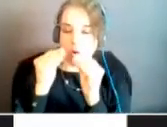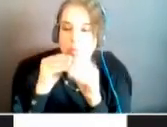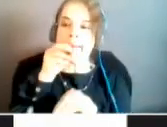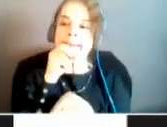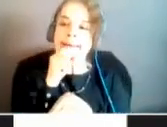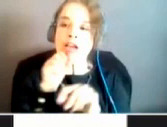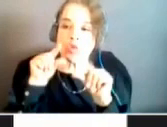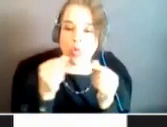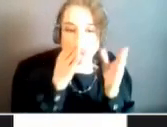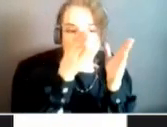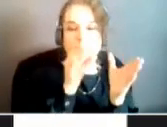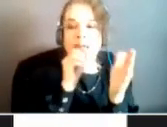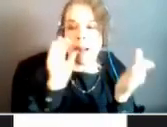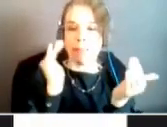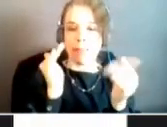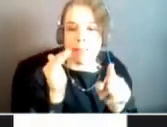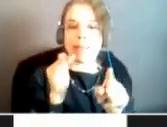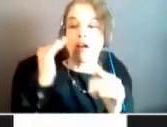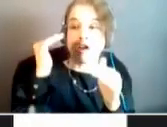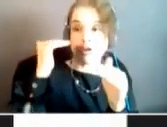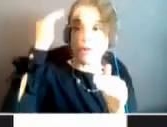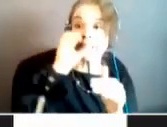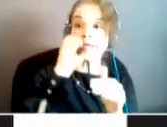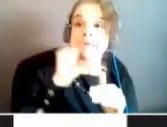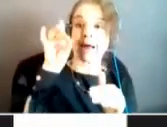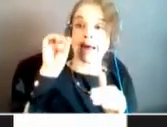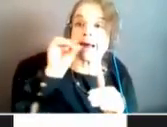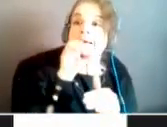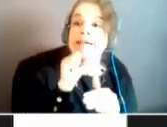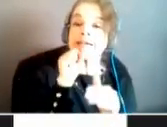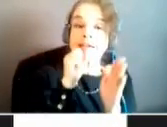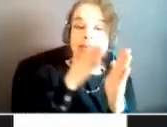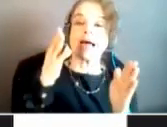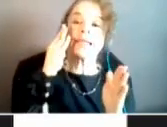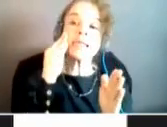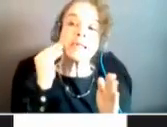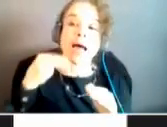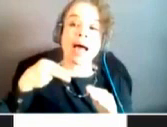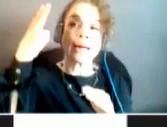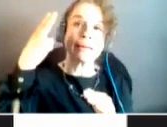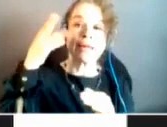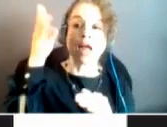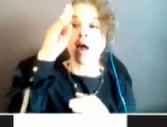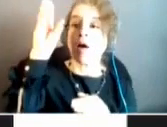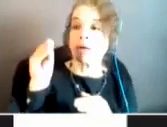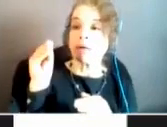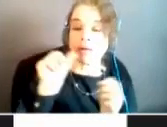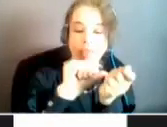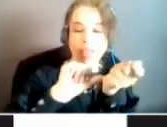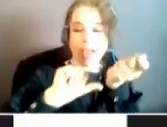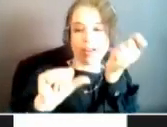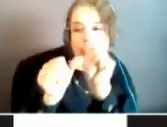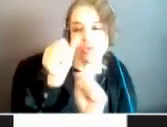groups. So we see that adults 80 years and up experience the highest percentage of death by